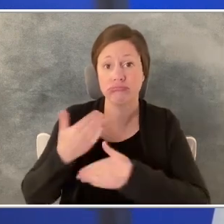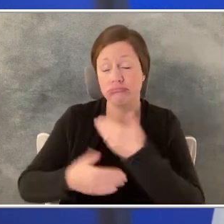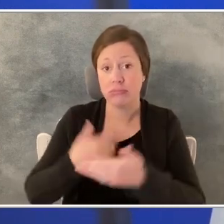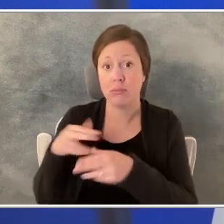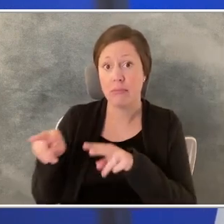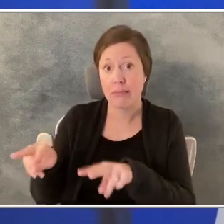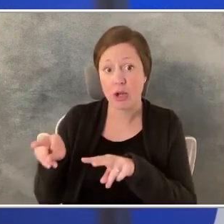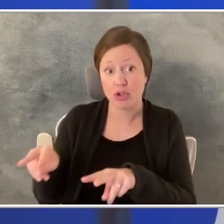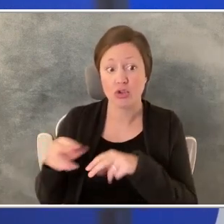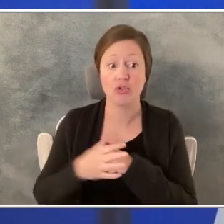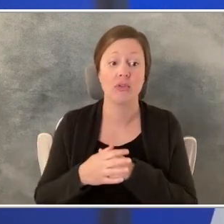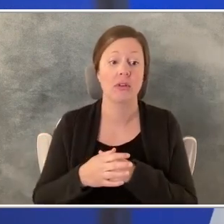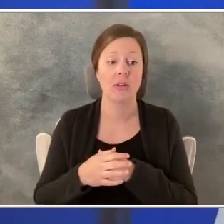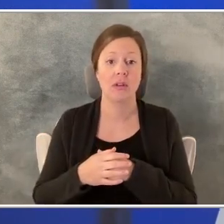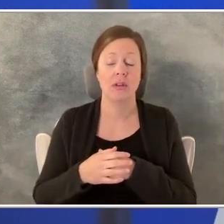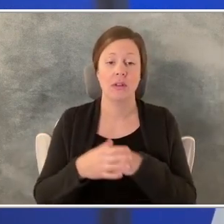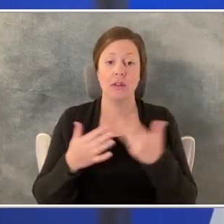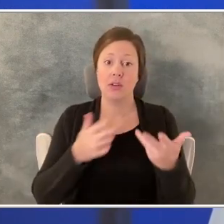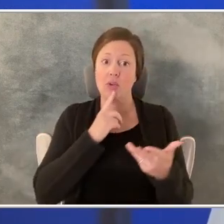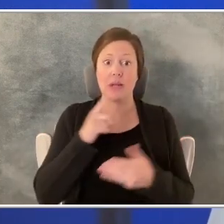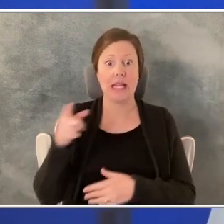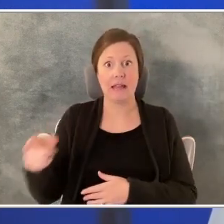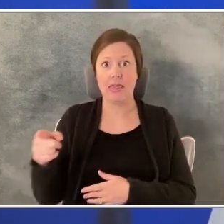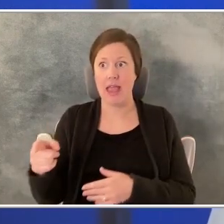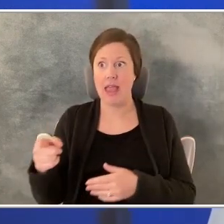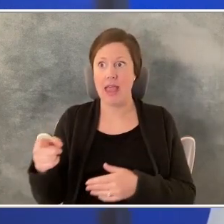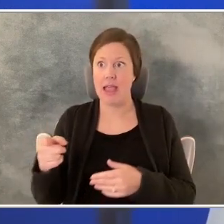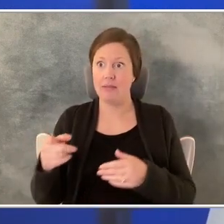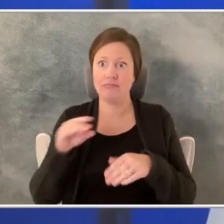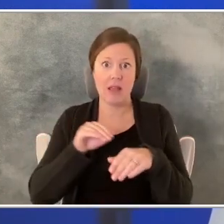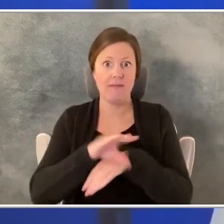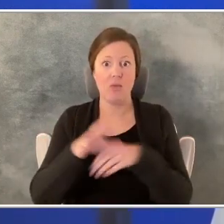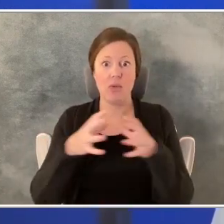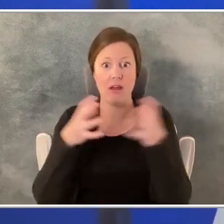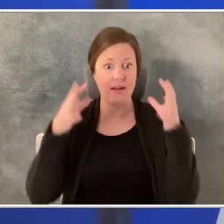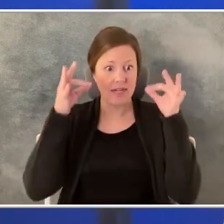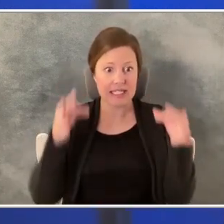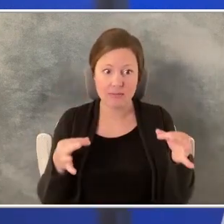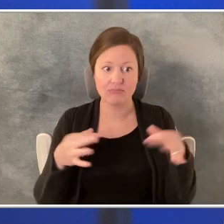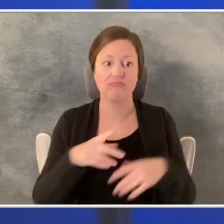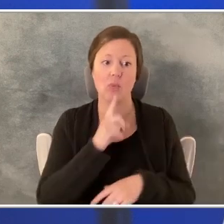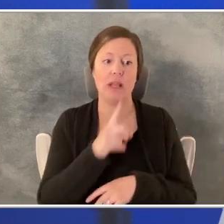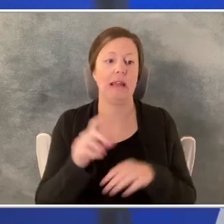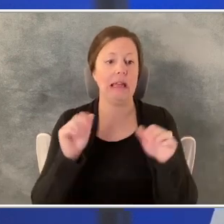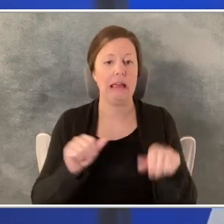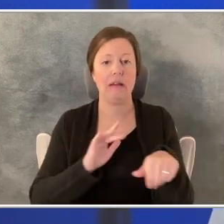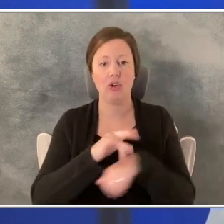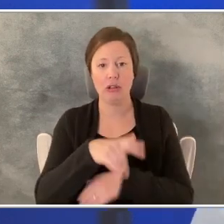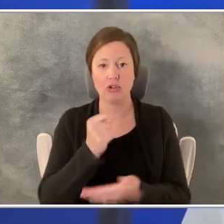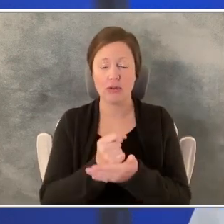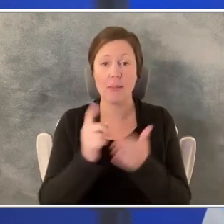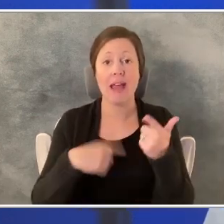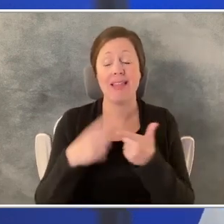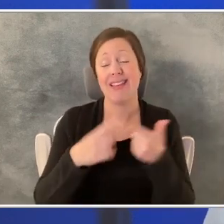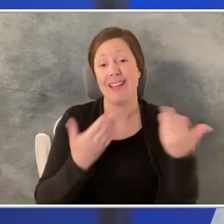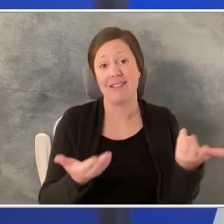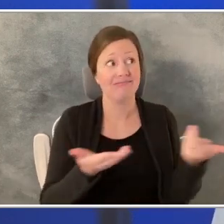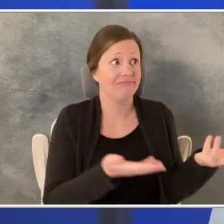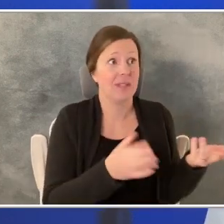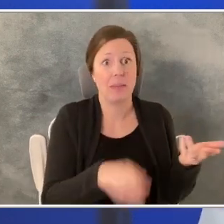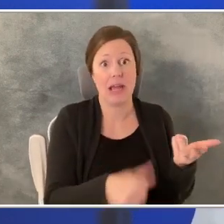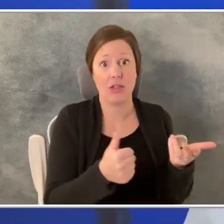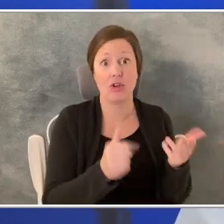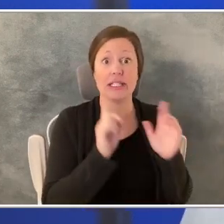driving a lot of the decision making, which is great because it leads to early detection and early treatment. And then I have other men who they go to a health fair or